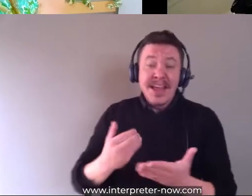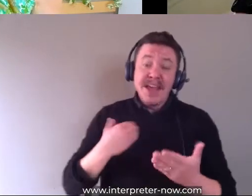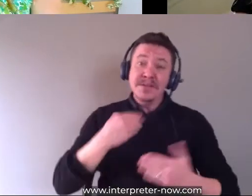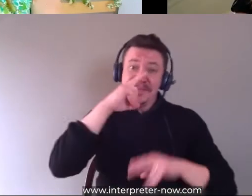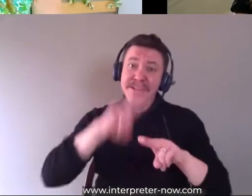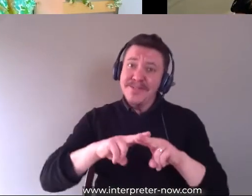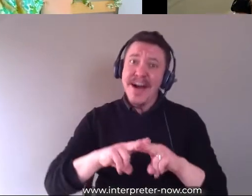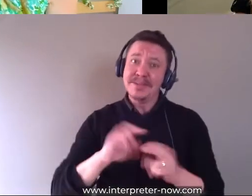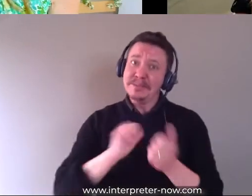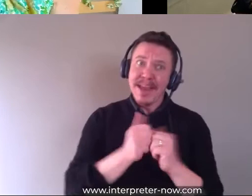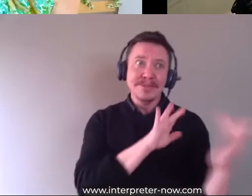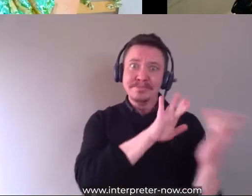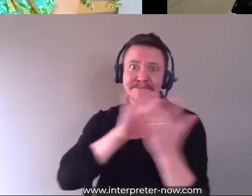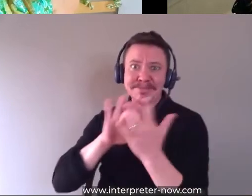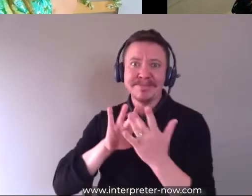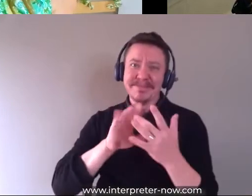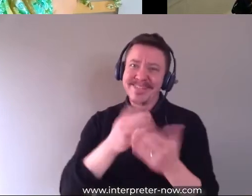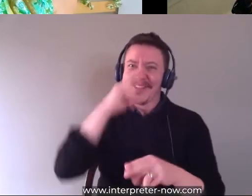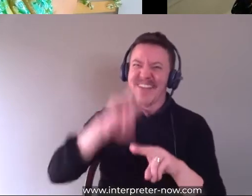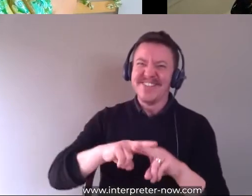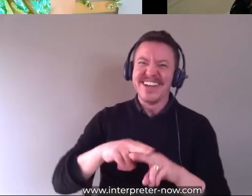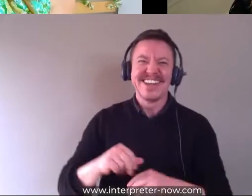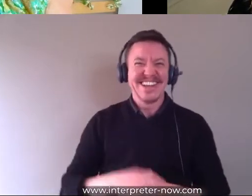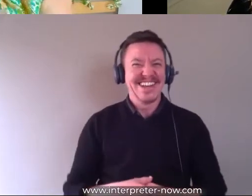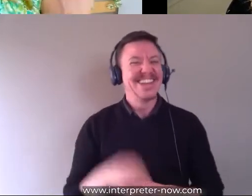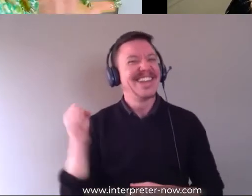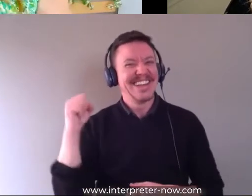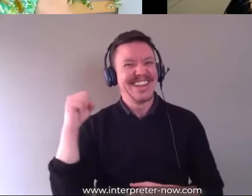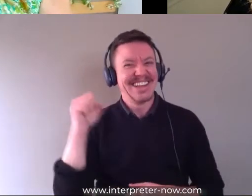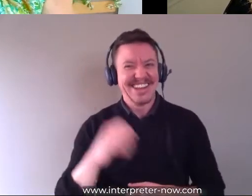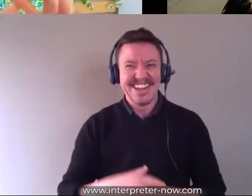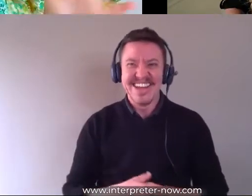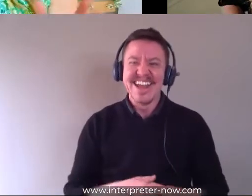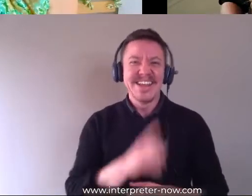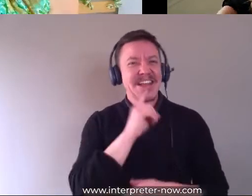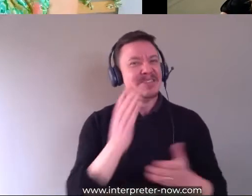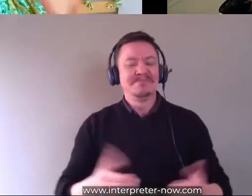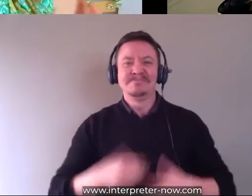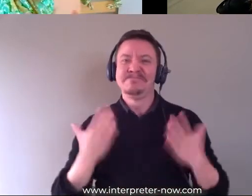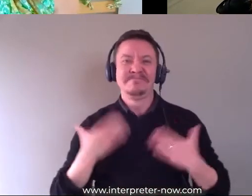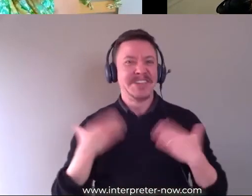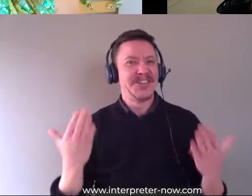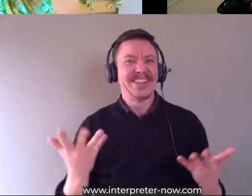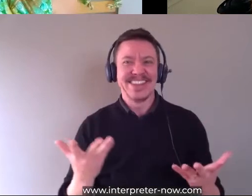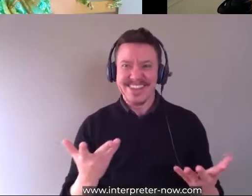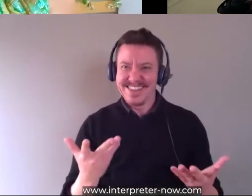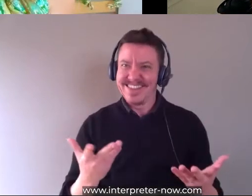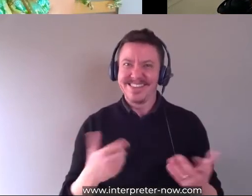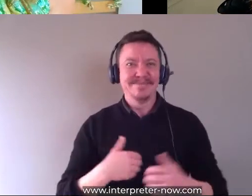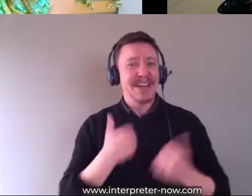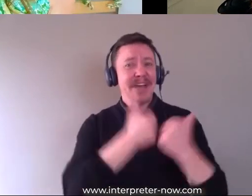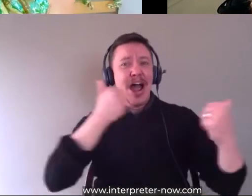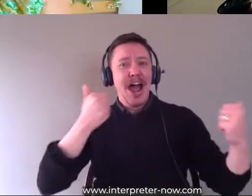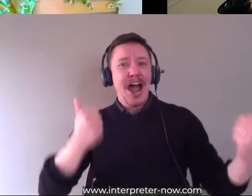So it was a lot of fun. Yeah. I think it brought a lot of joy to all of us, even though we couldn't, you were across the city, we